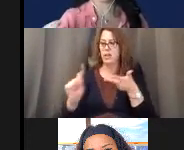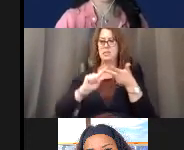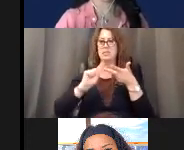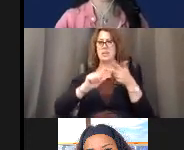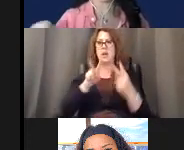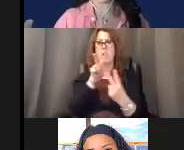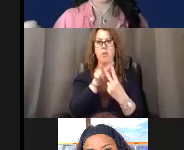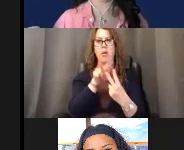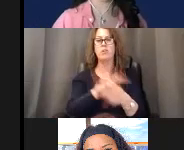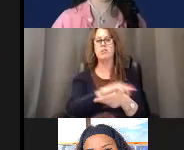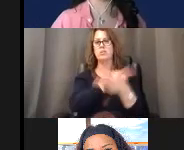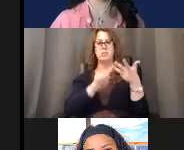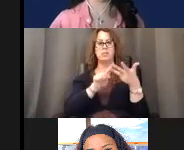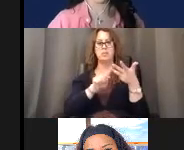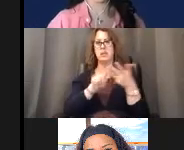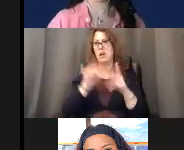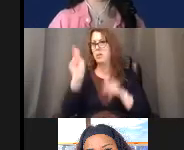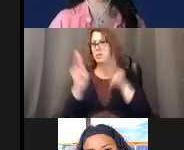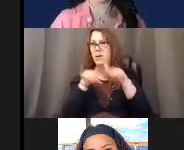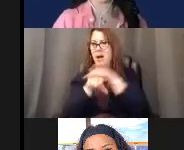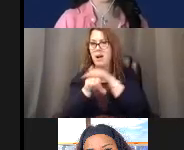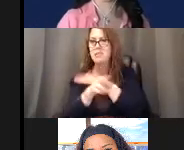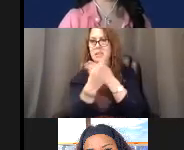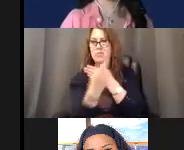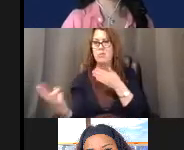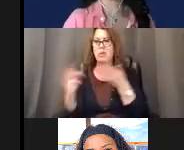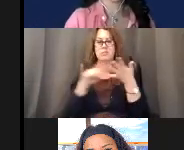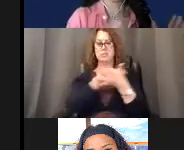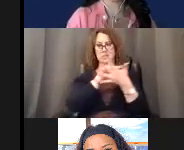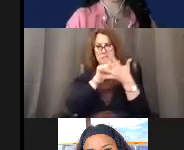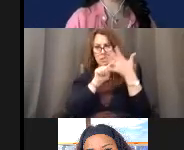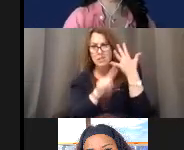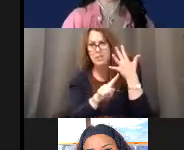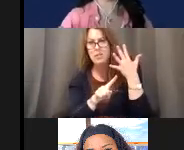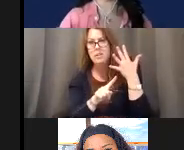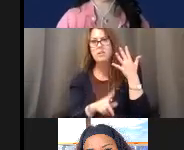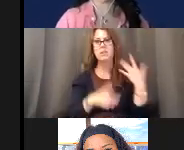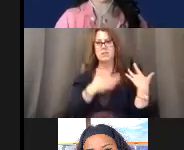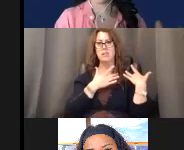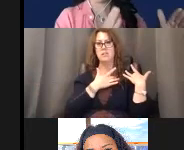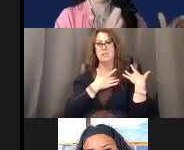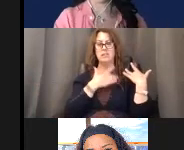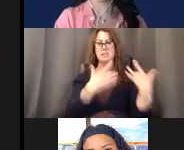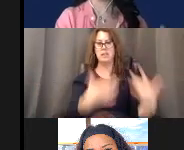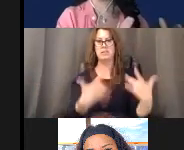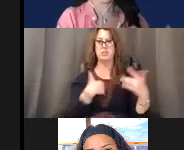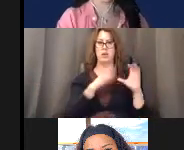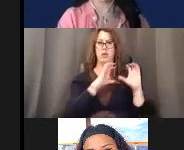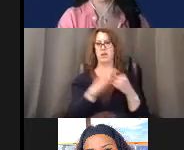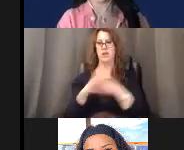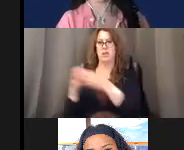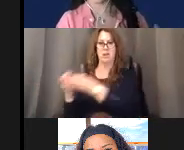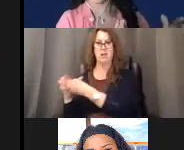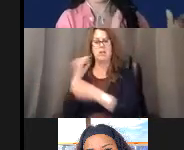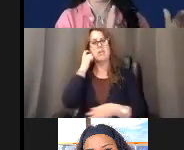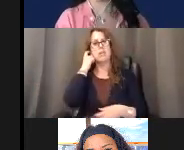community and how folks get access to different resources to serve populations, it's usually done in these silos, right? Well, if you're prevention, out of school